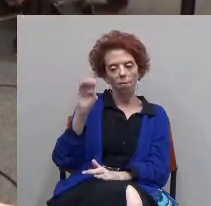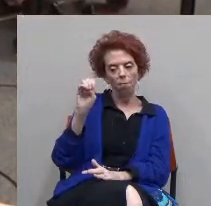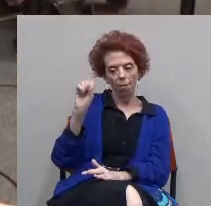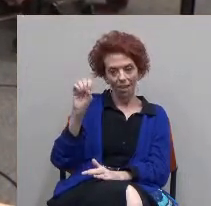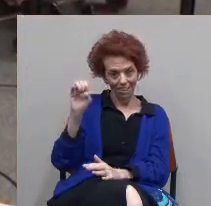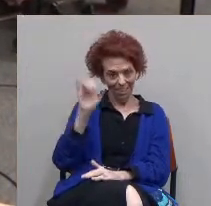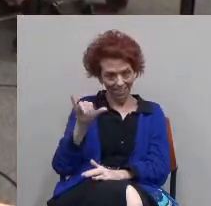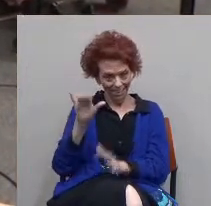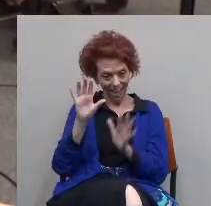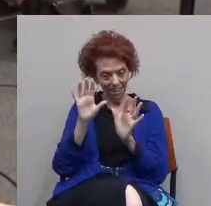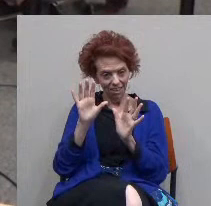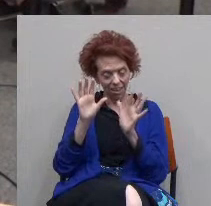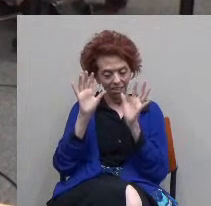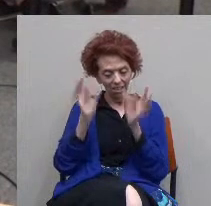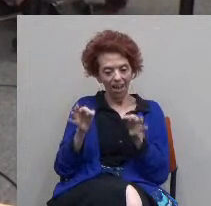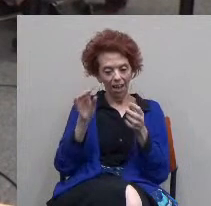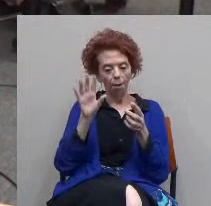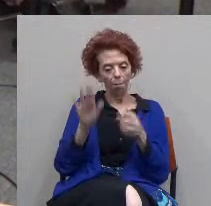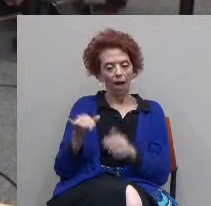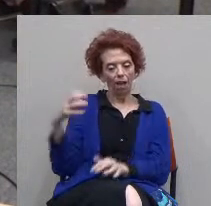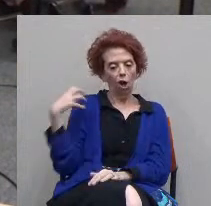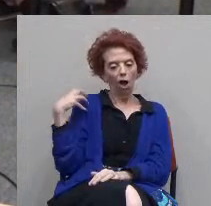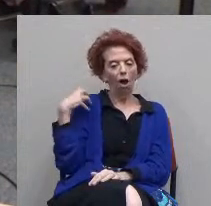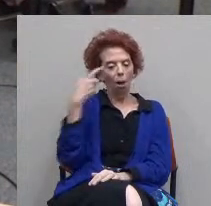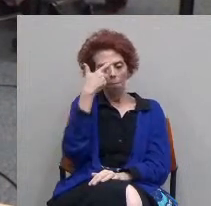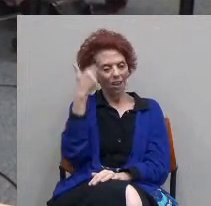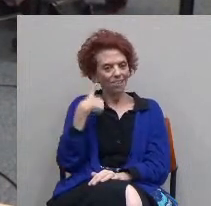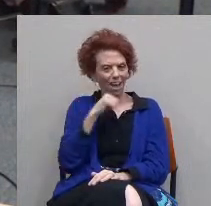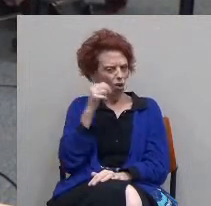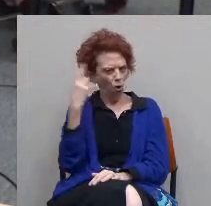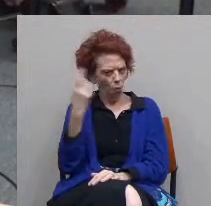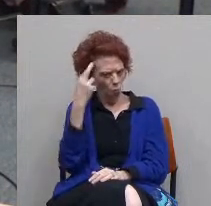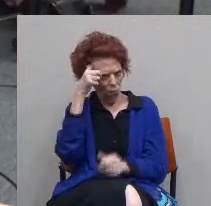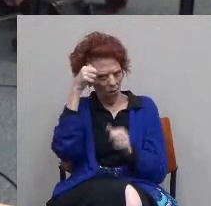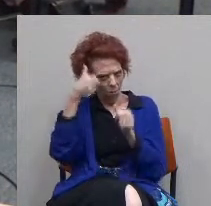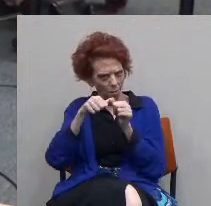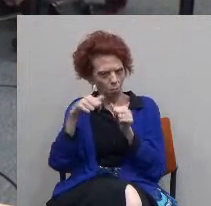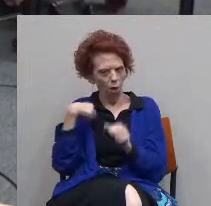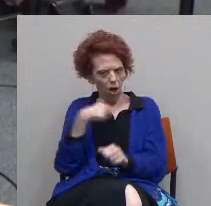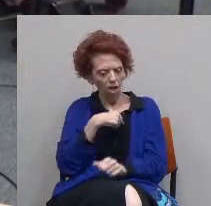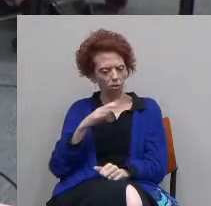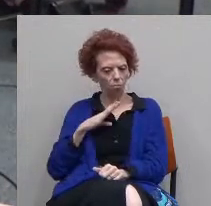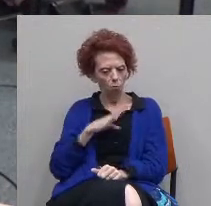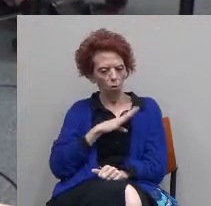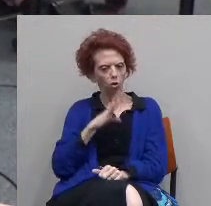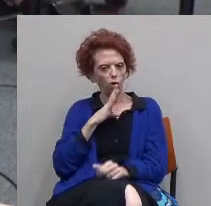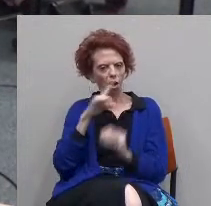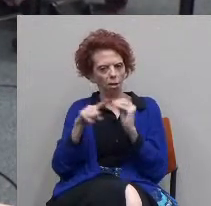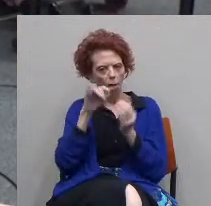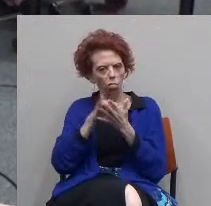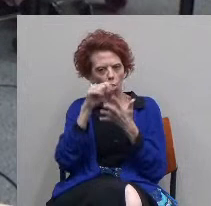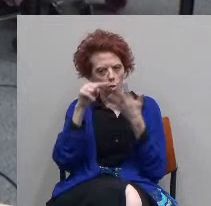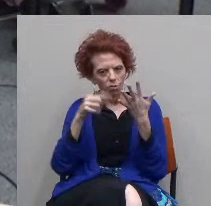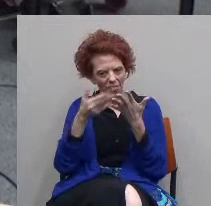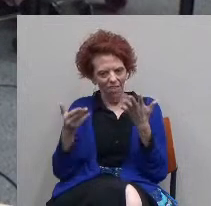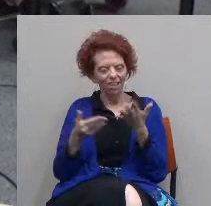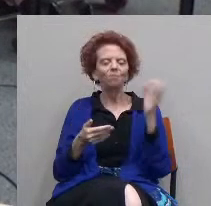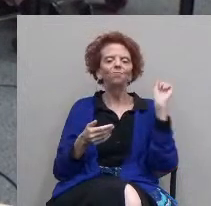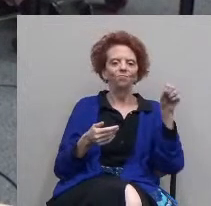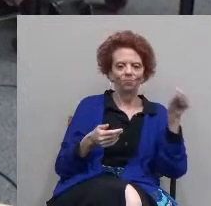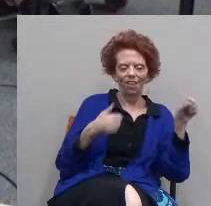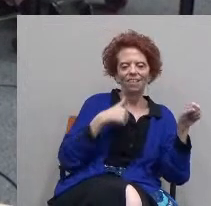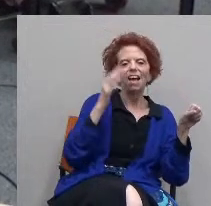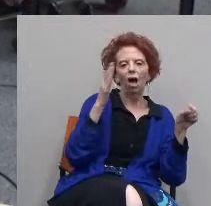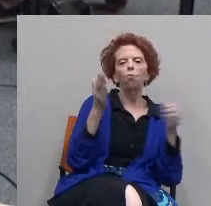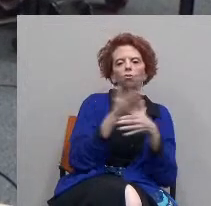confined only to the officers, or because I don't remember us like as a BESE board talking about those things. I just like some information. Yes, ma'am. I'll go ahead and I'll